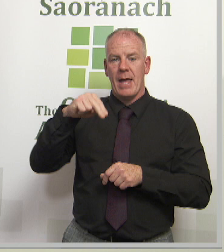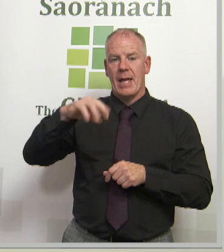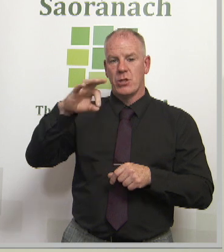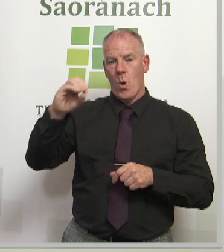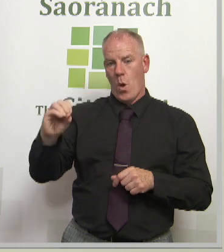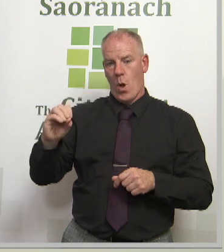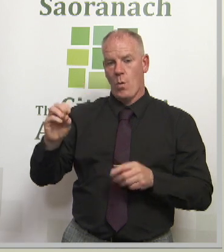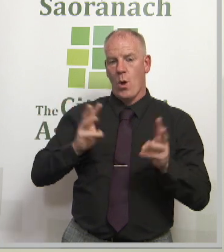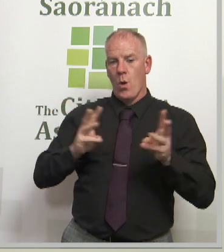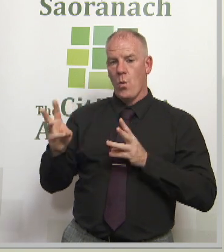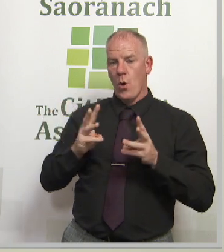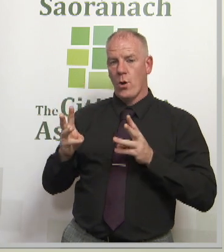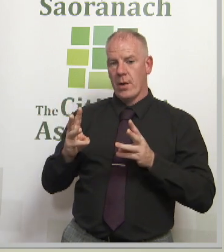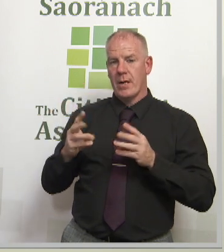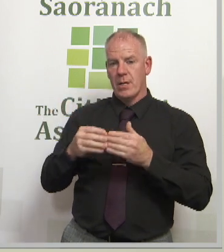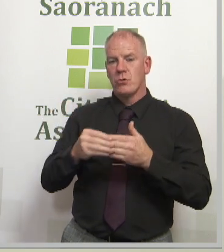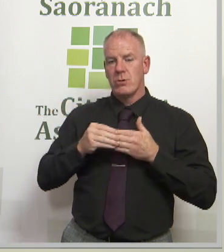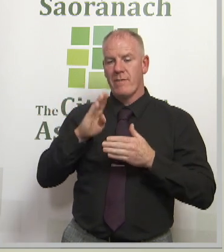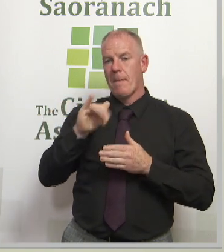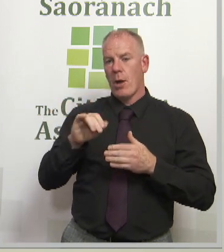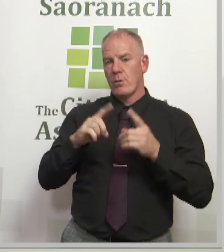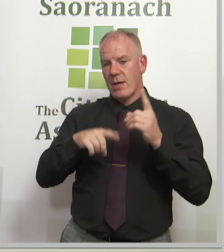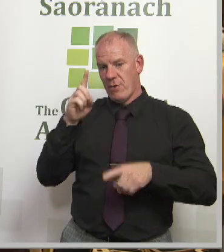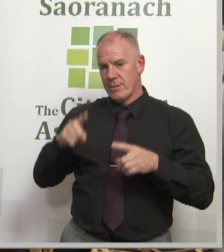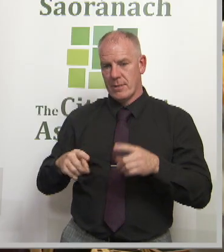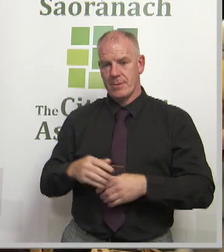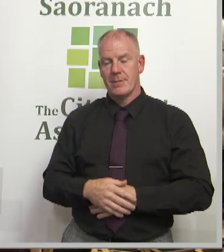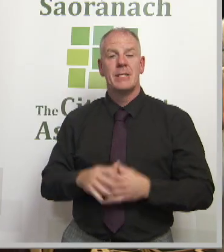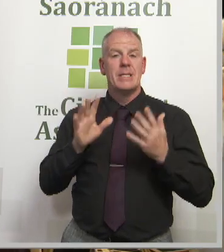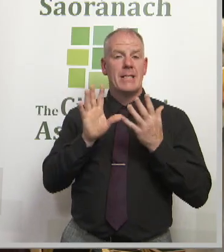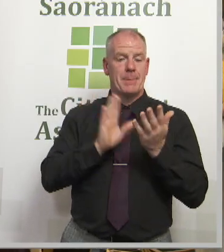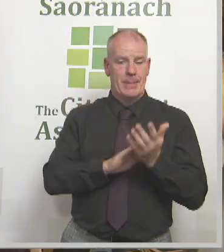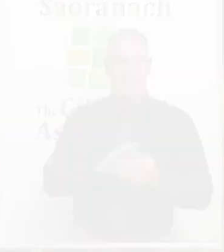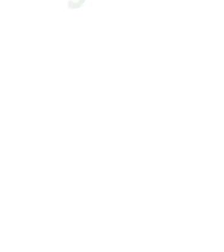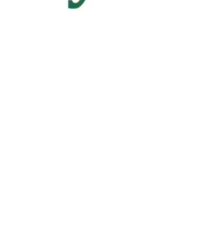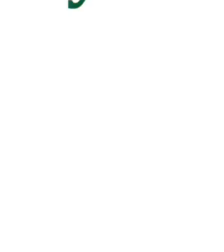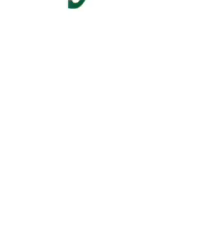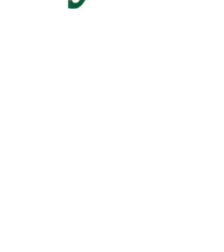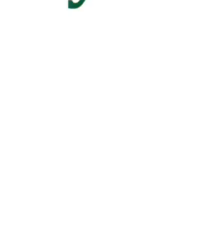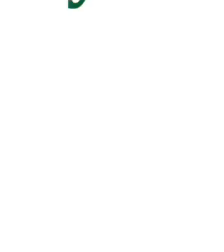NGOs who are working to conserve biodiversity. See you in 10 minutes. Because they're going